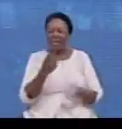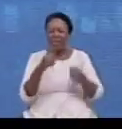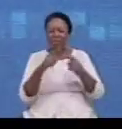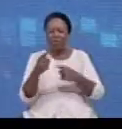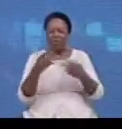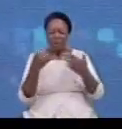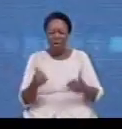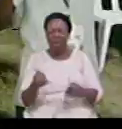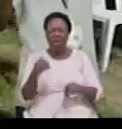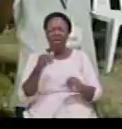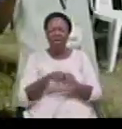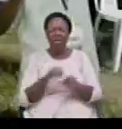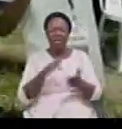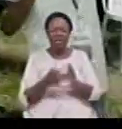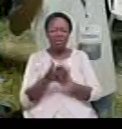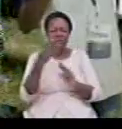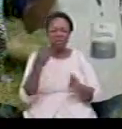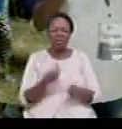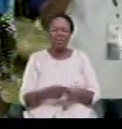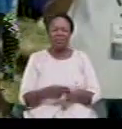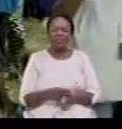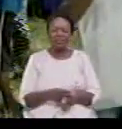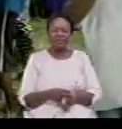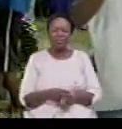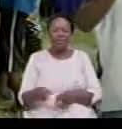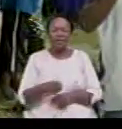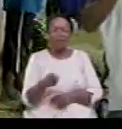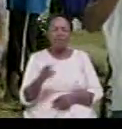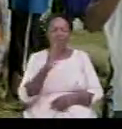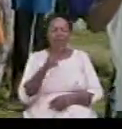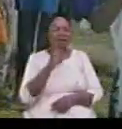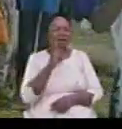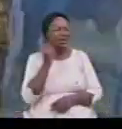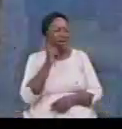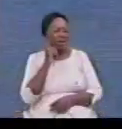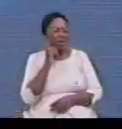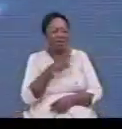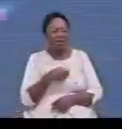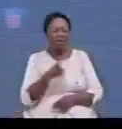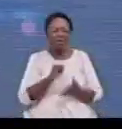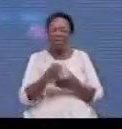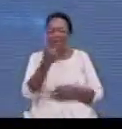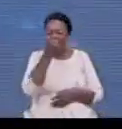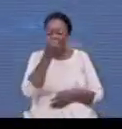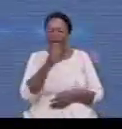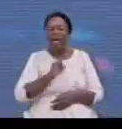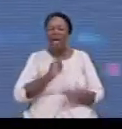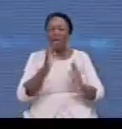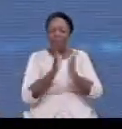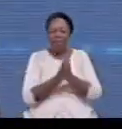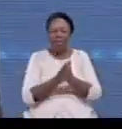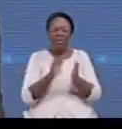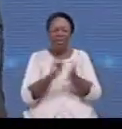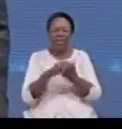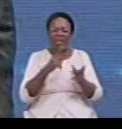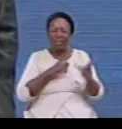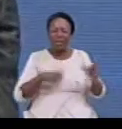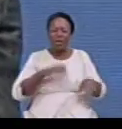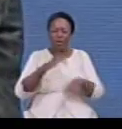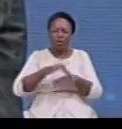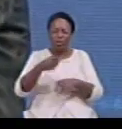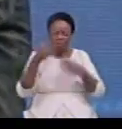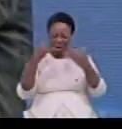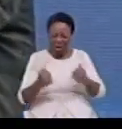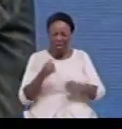in Jesus' name. Those who are deaf and those who are dumb, I pray the Lord touch you right